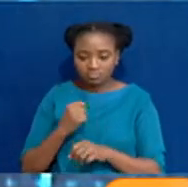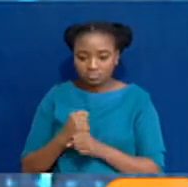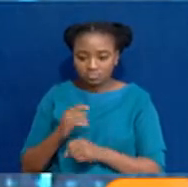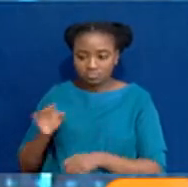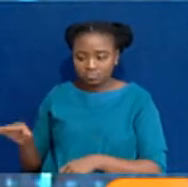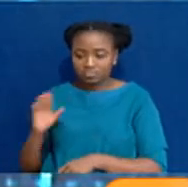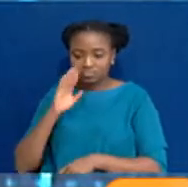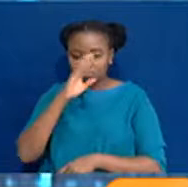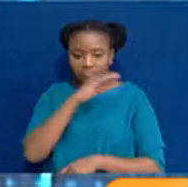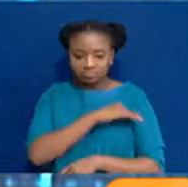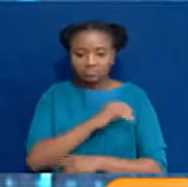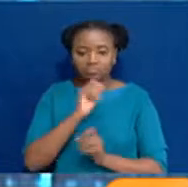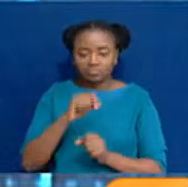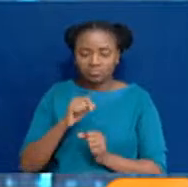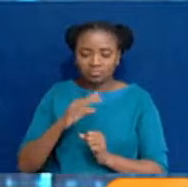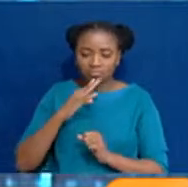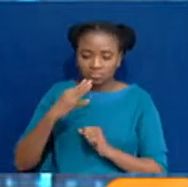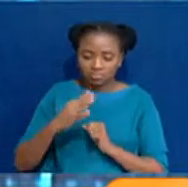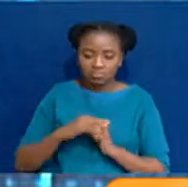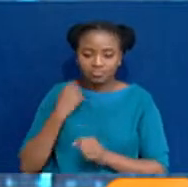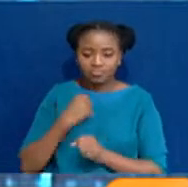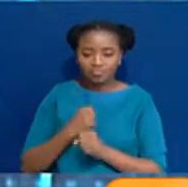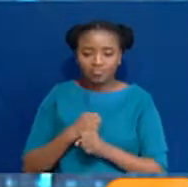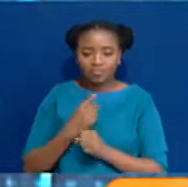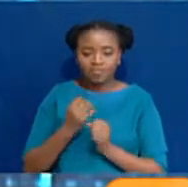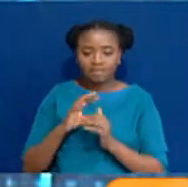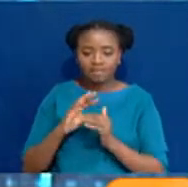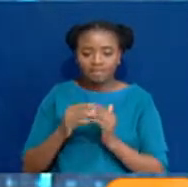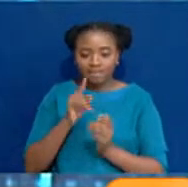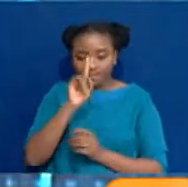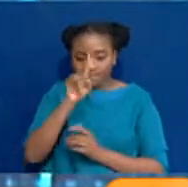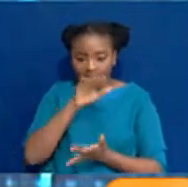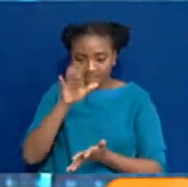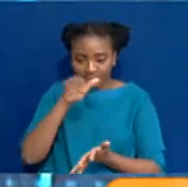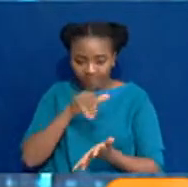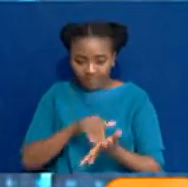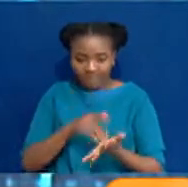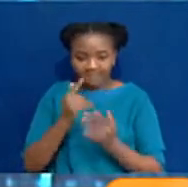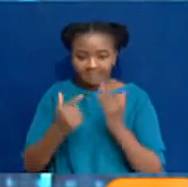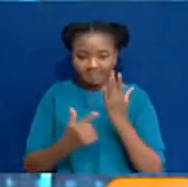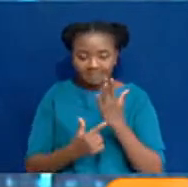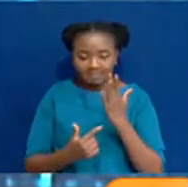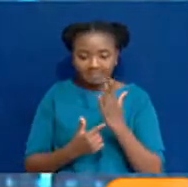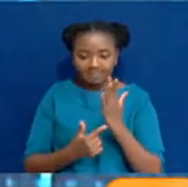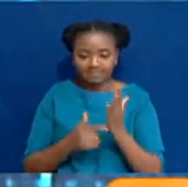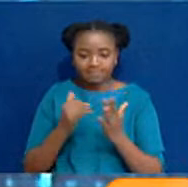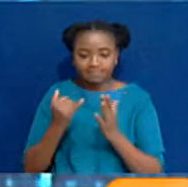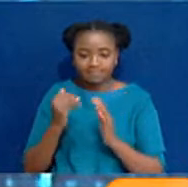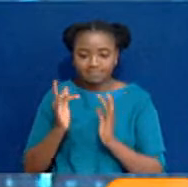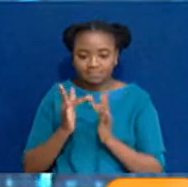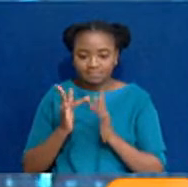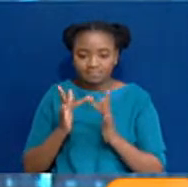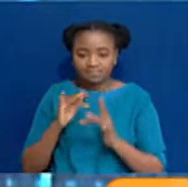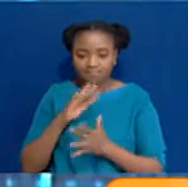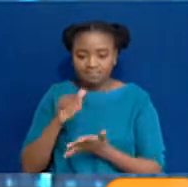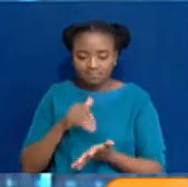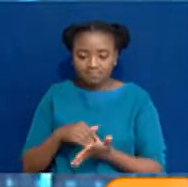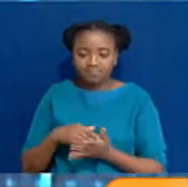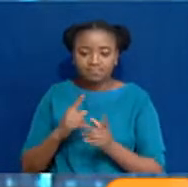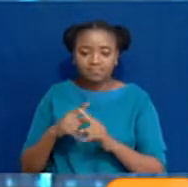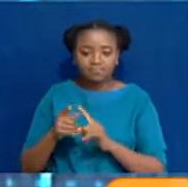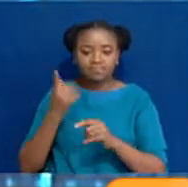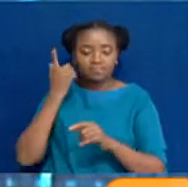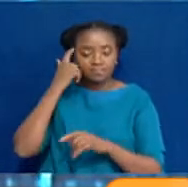900 jobs in each digital what? Digital hub. Yeah. And mark you, in each constituency, we have on average 5